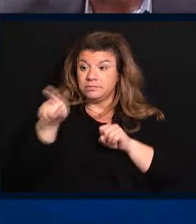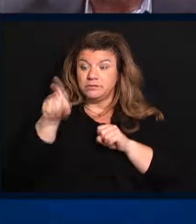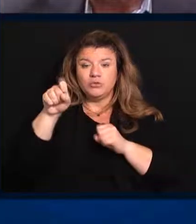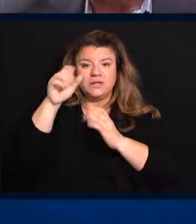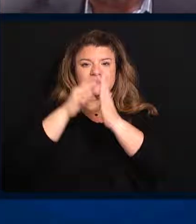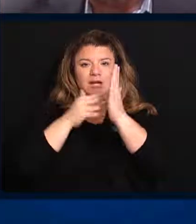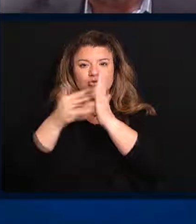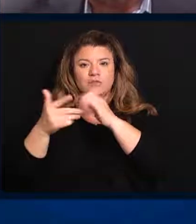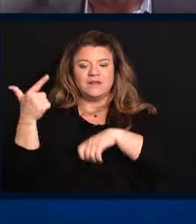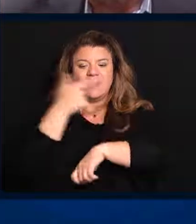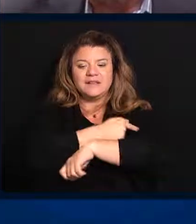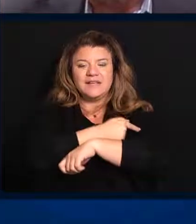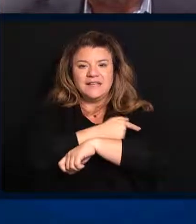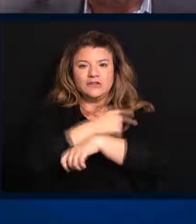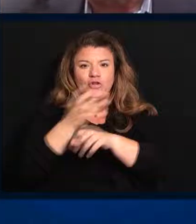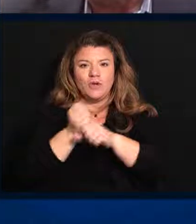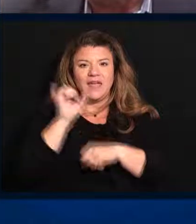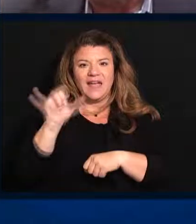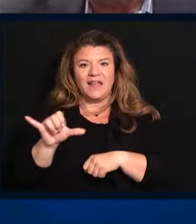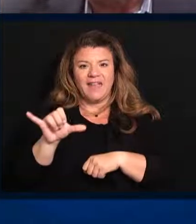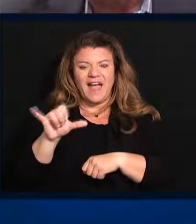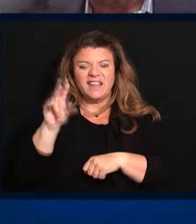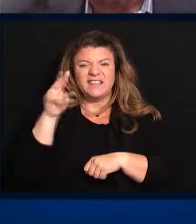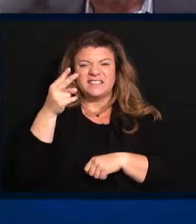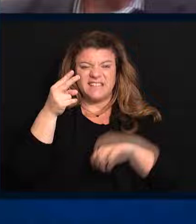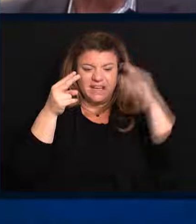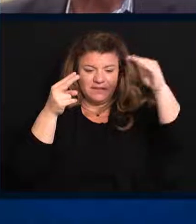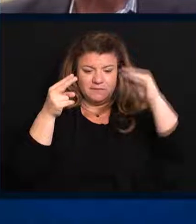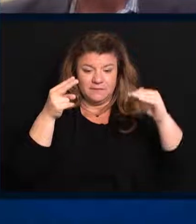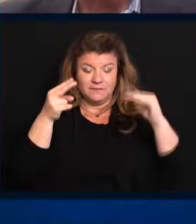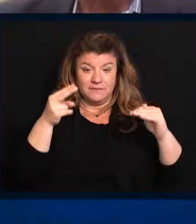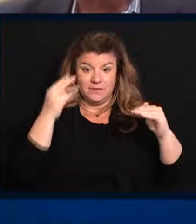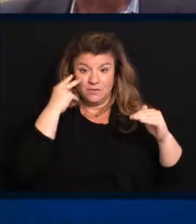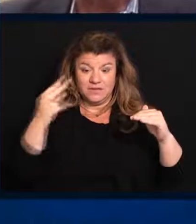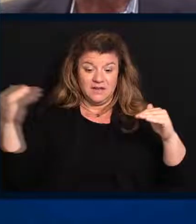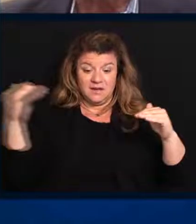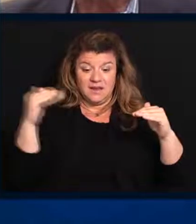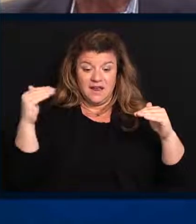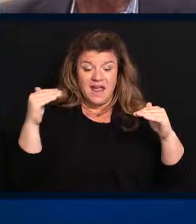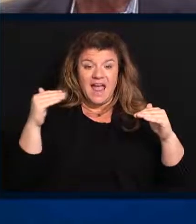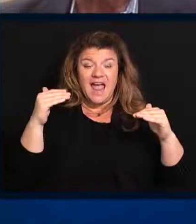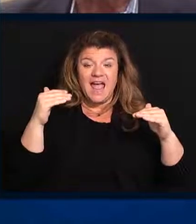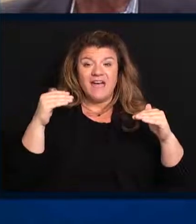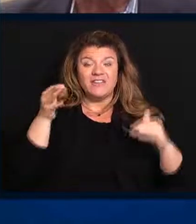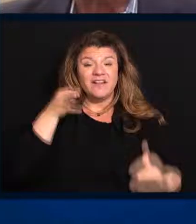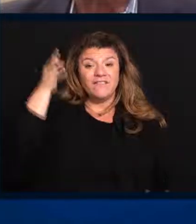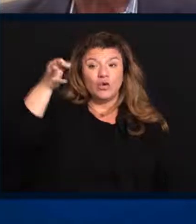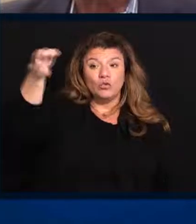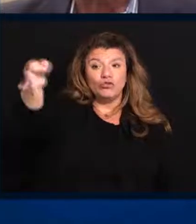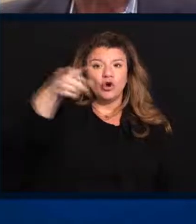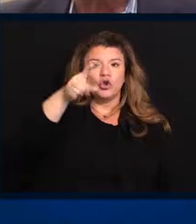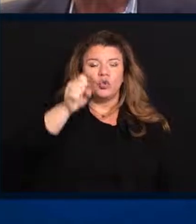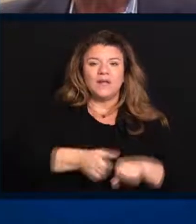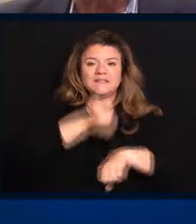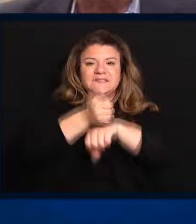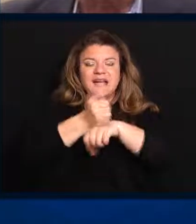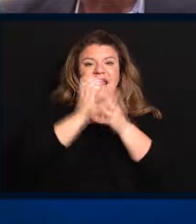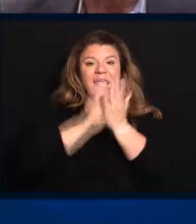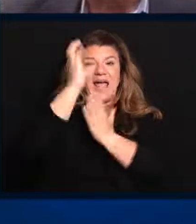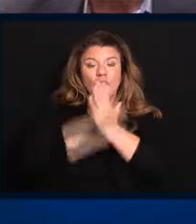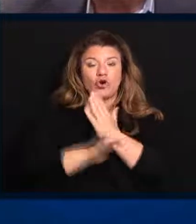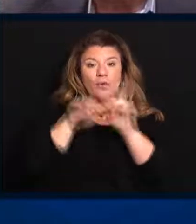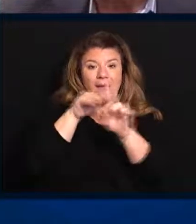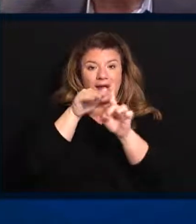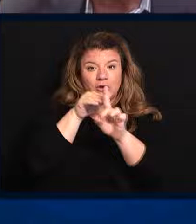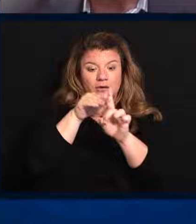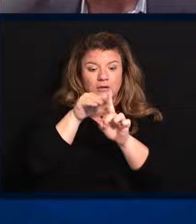so that you can go get it, which is the second line arrow. And if it's off in the future, you can set a calendar reminder, which